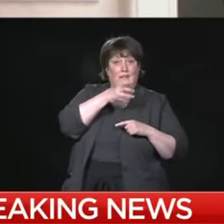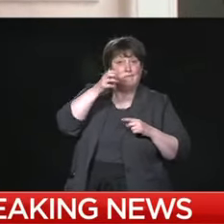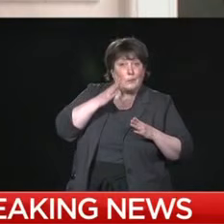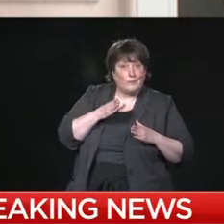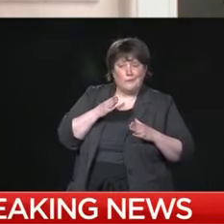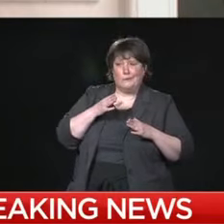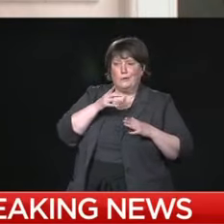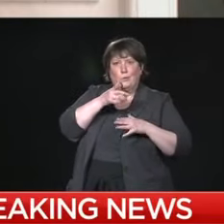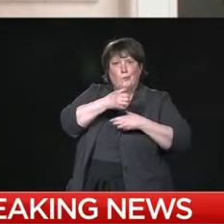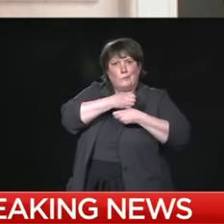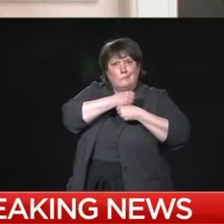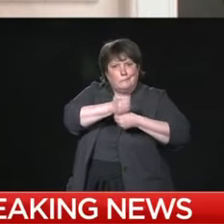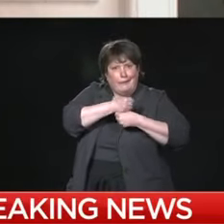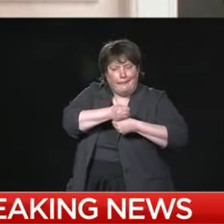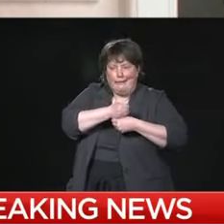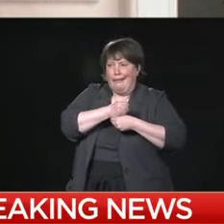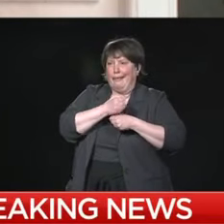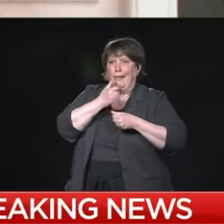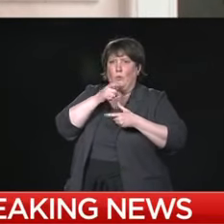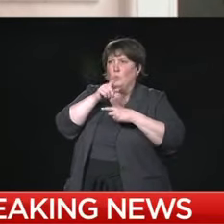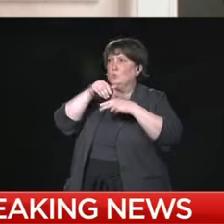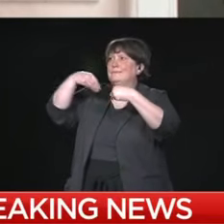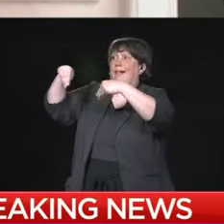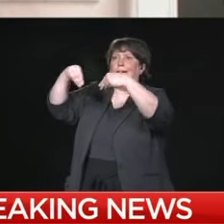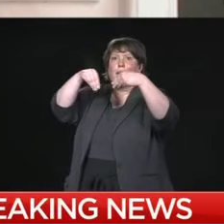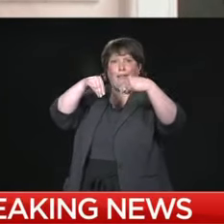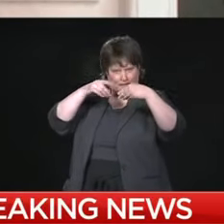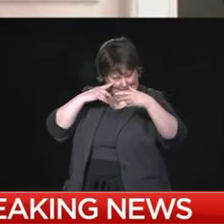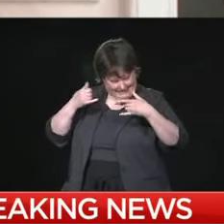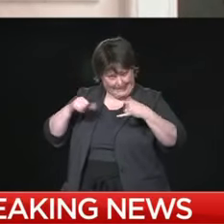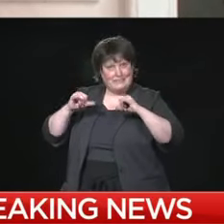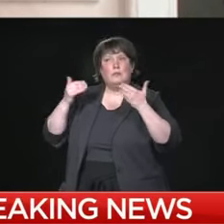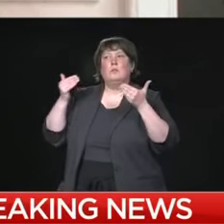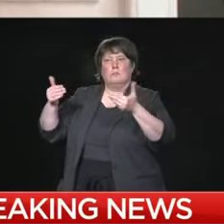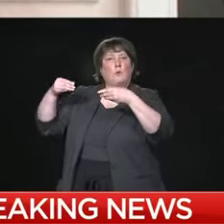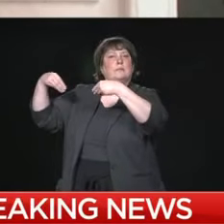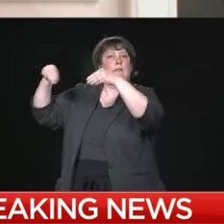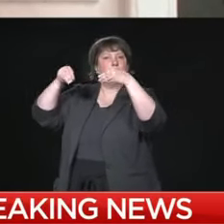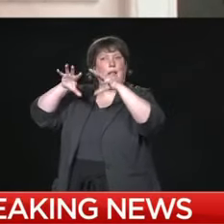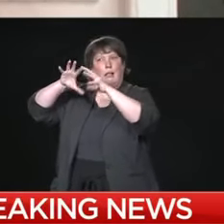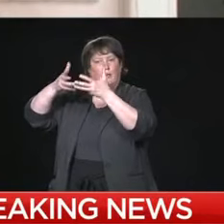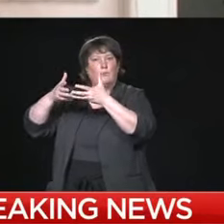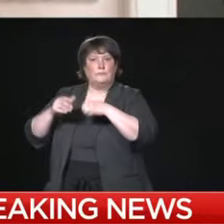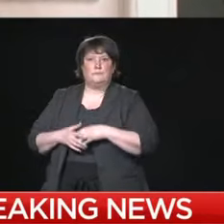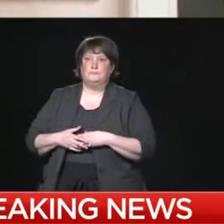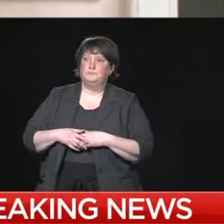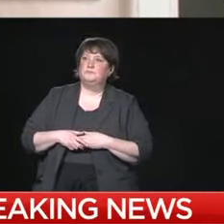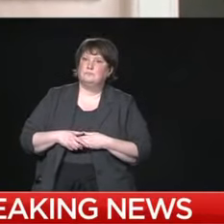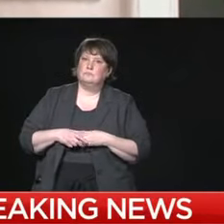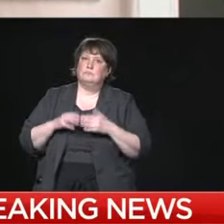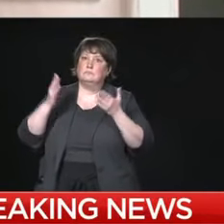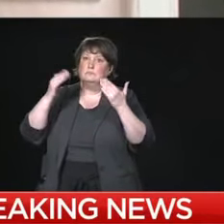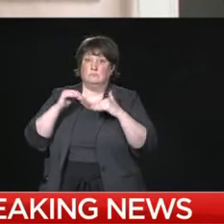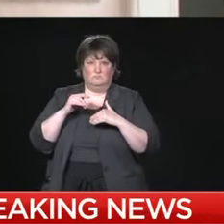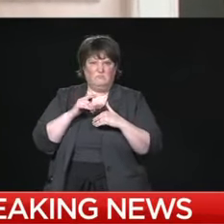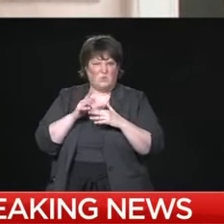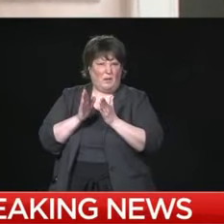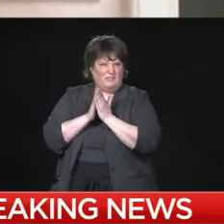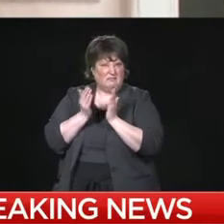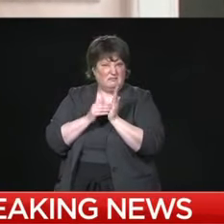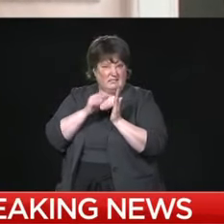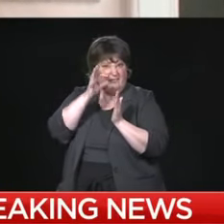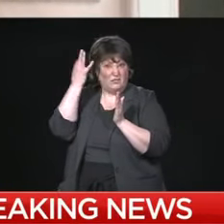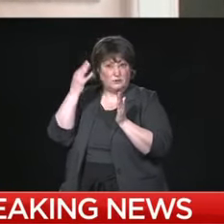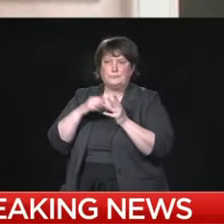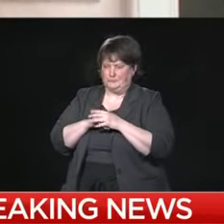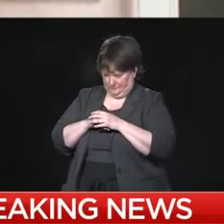our exporters continue to have access to the markets around the world, even in this difficult time. Okay. Nous allons continuer de